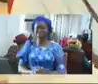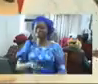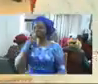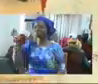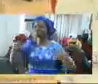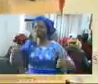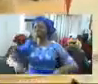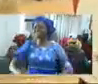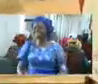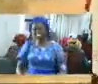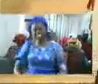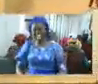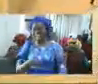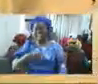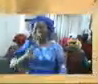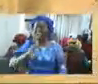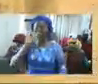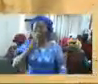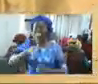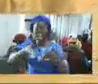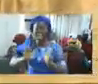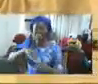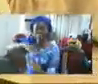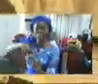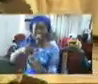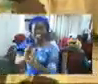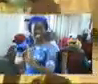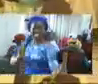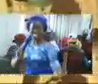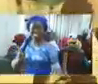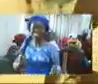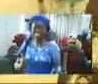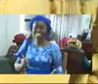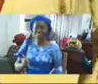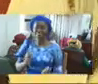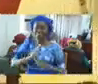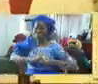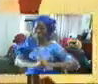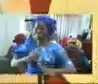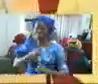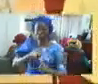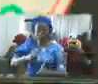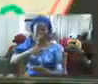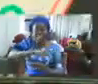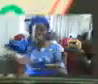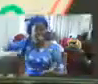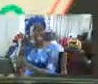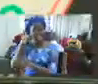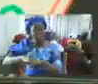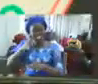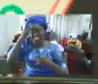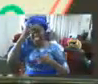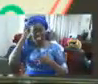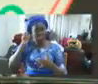And I'm not going to allow social distancing to prevent me from laying hands on the sick so that they can recover. That's